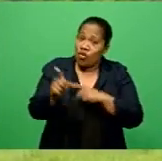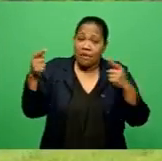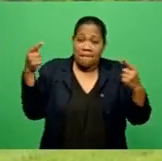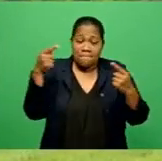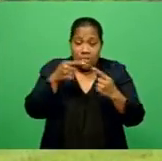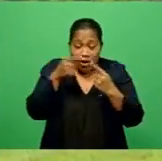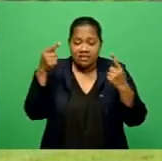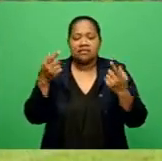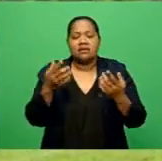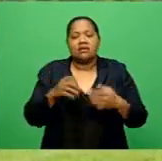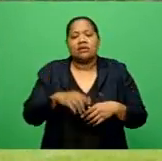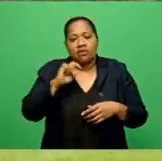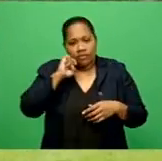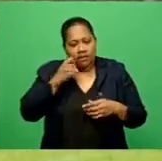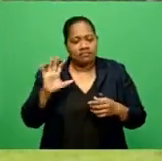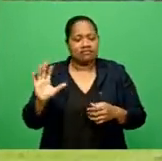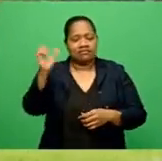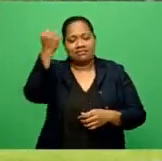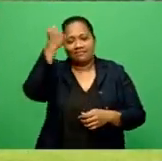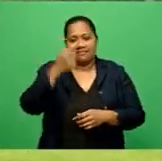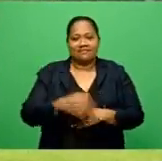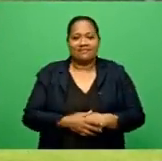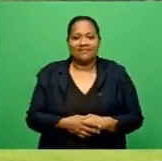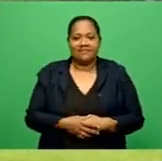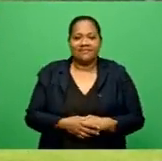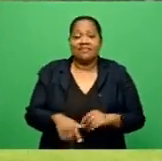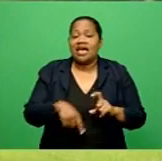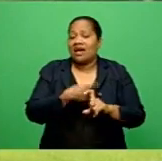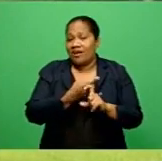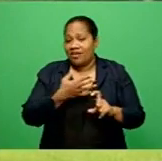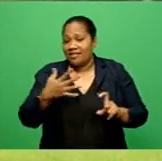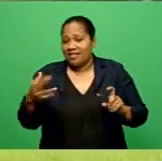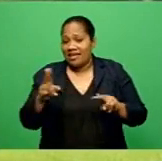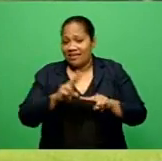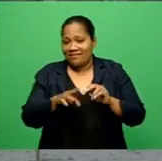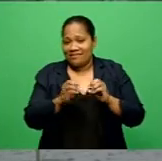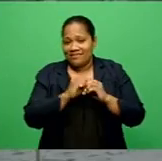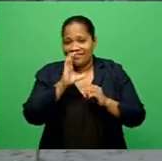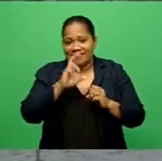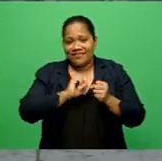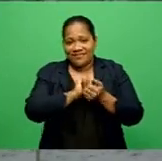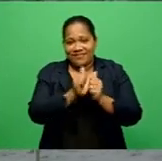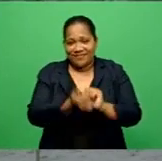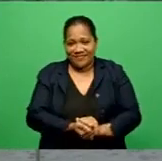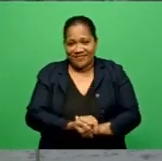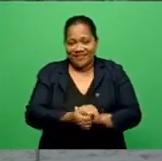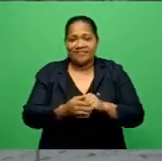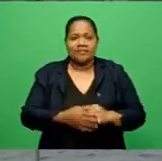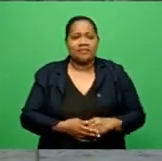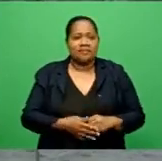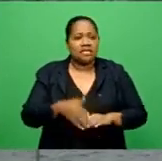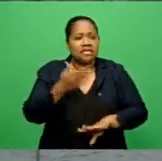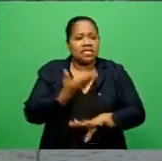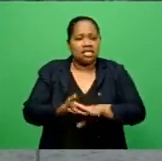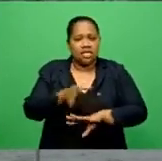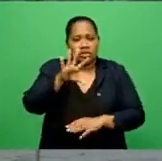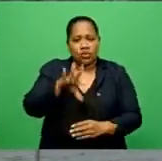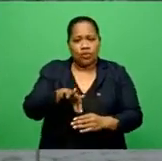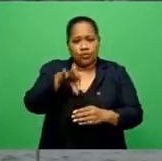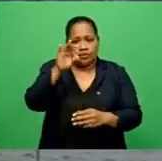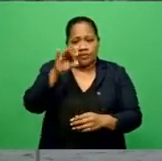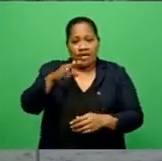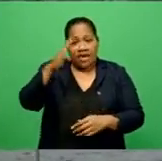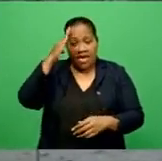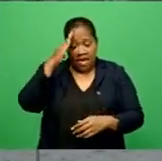series will be declared the winner. Carleni Tavi, FBC Sports. Newly appointed Fiji Pearls head